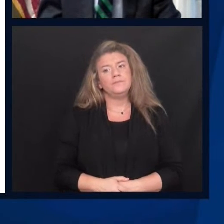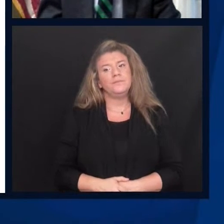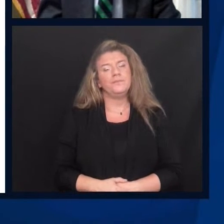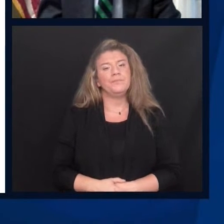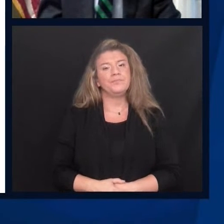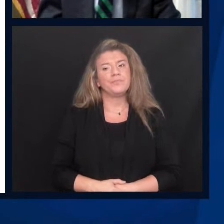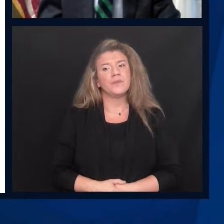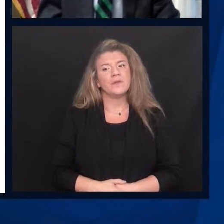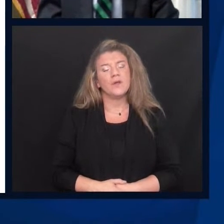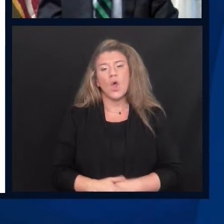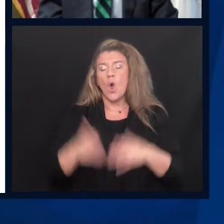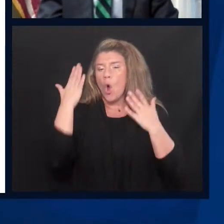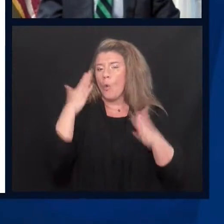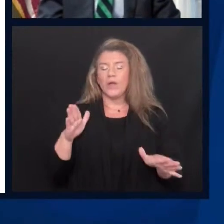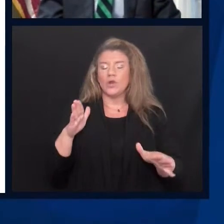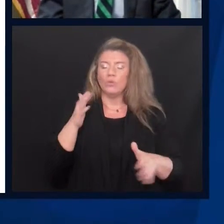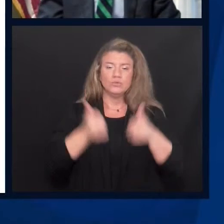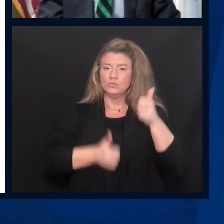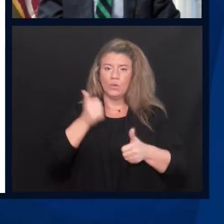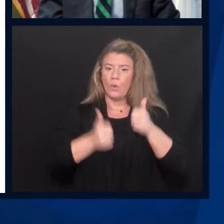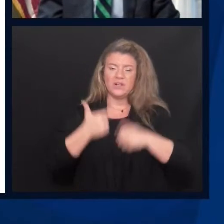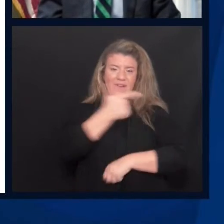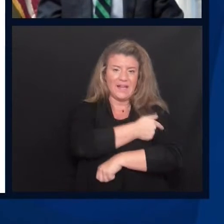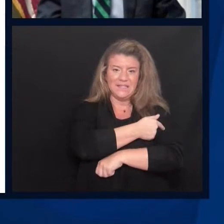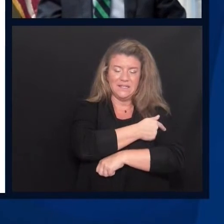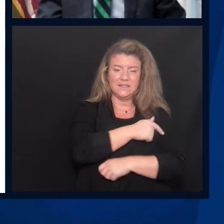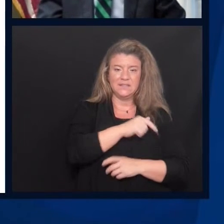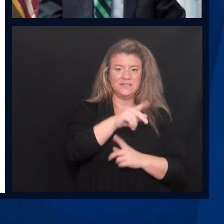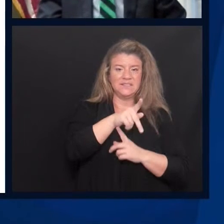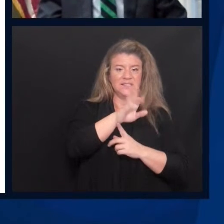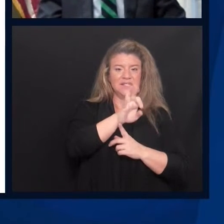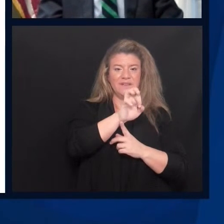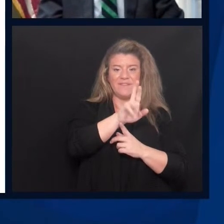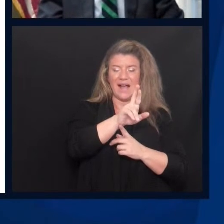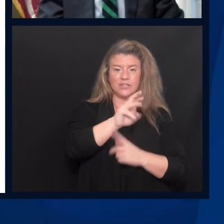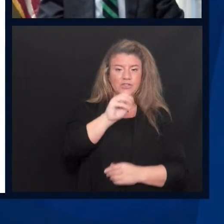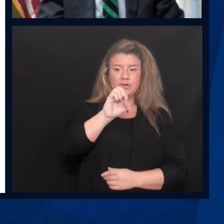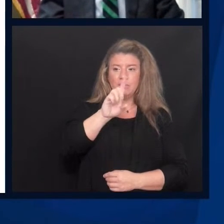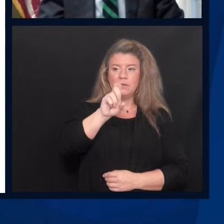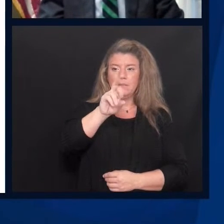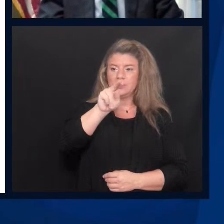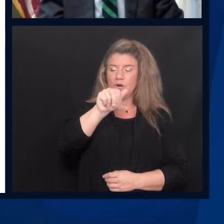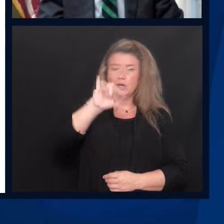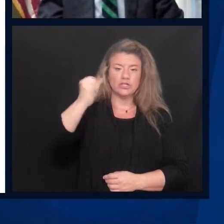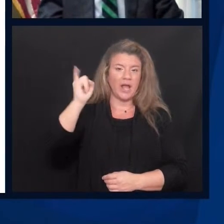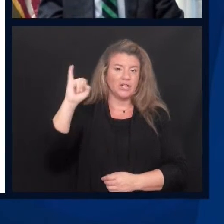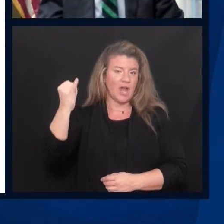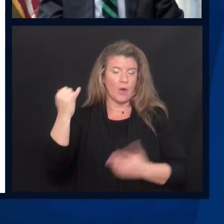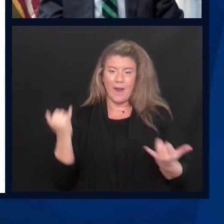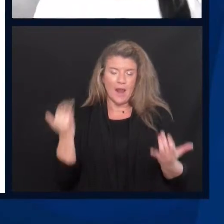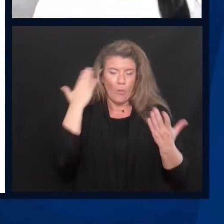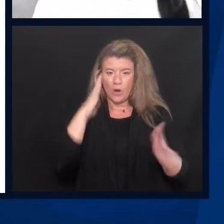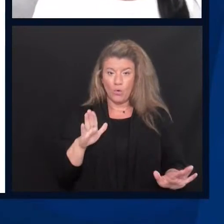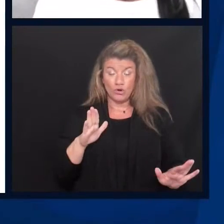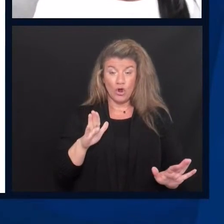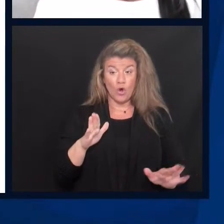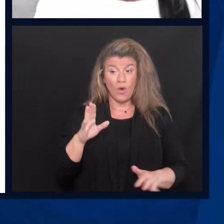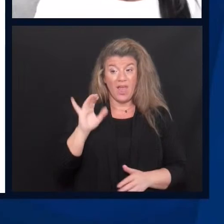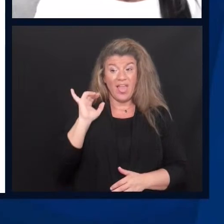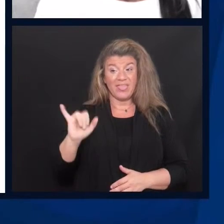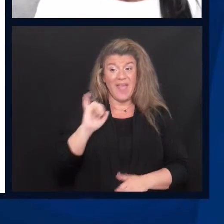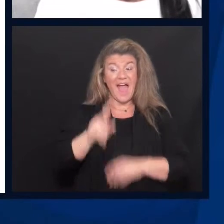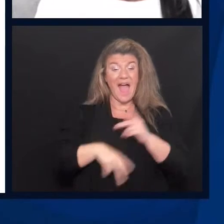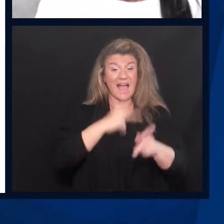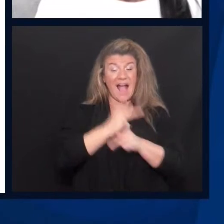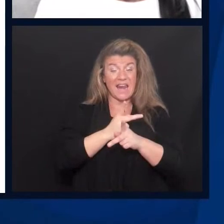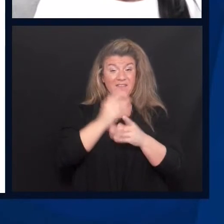David, we don't know which vaccine, if it's a Pfizer, or Moderna, or J&J right now. Right now, that kind of information